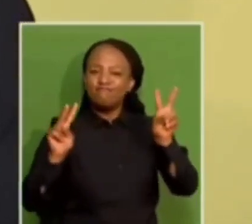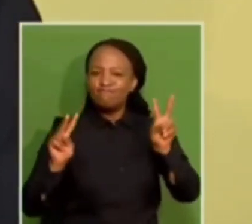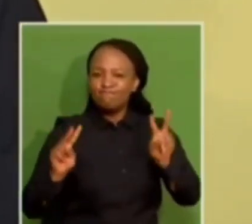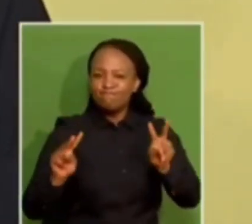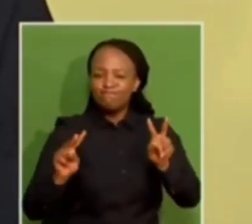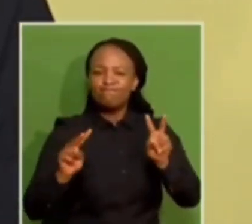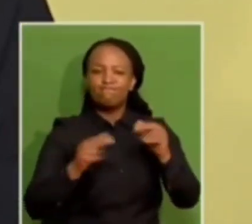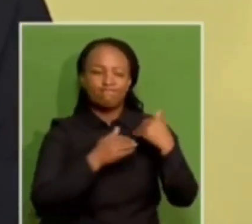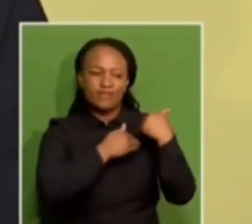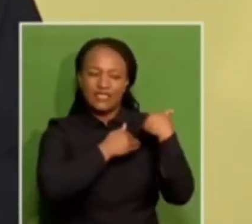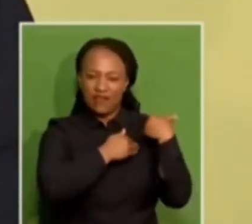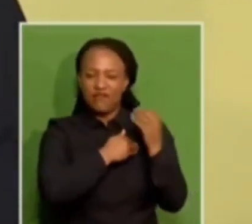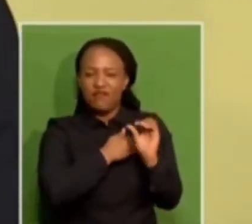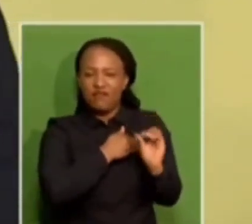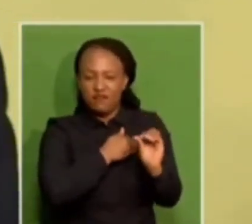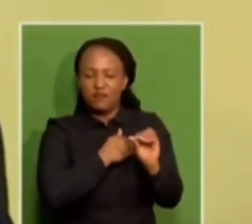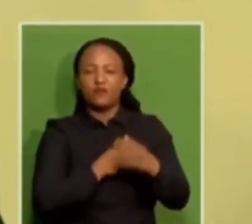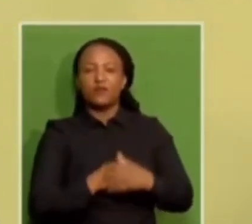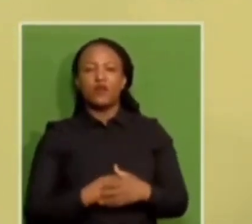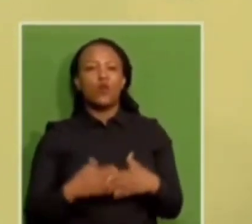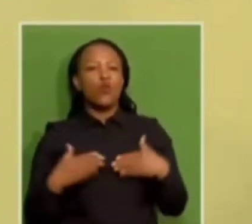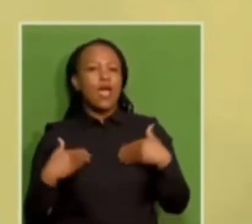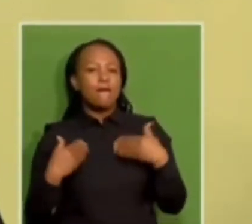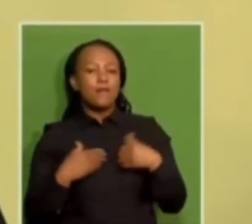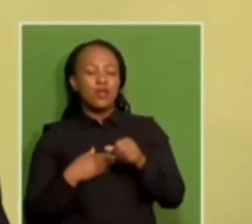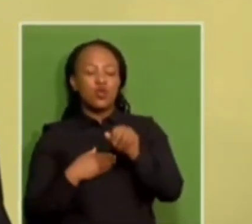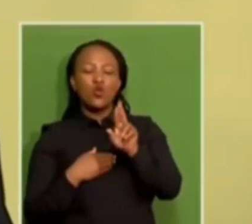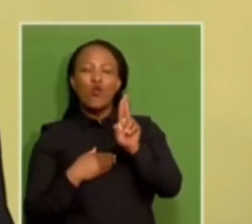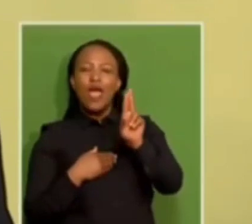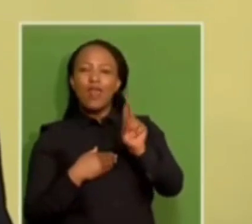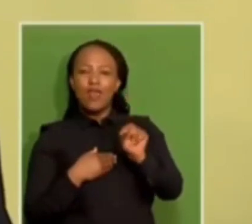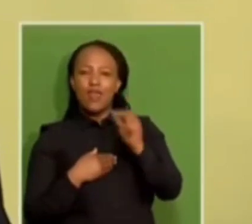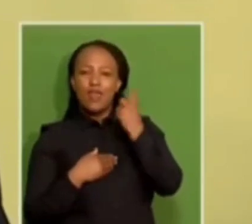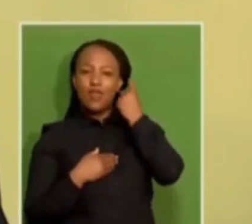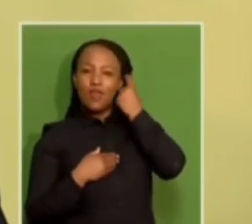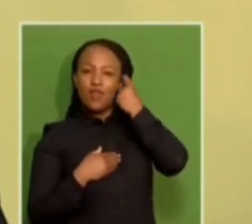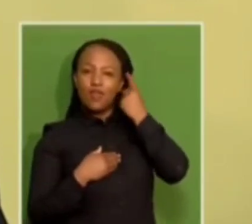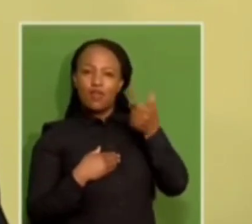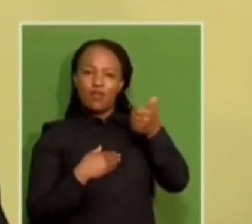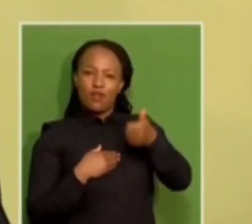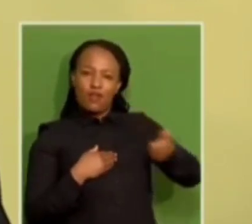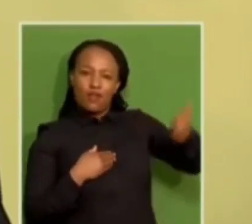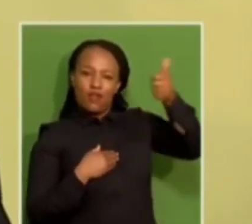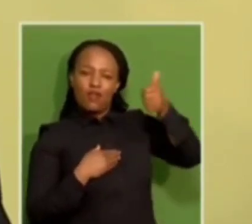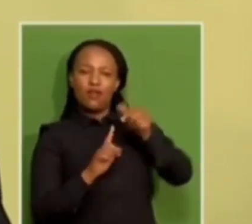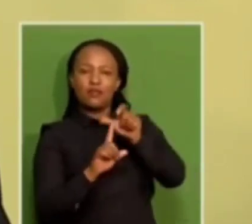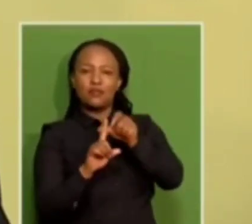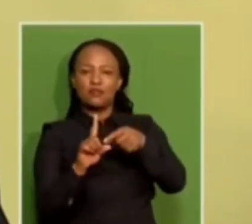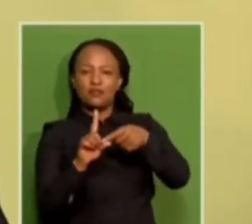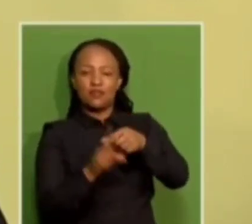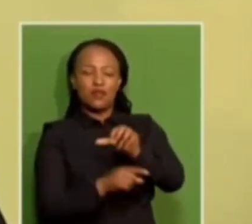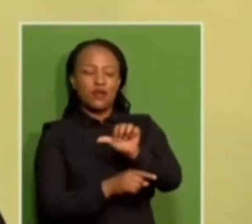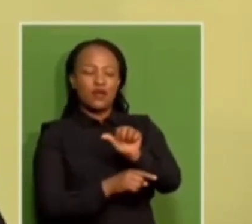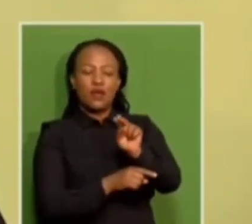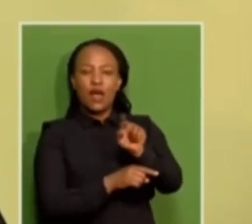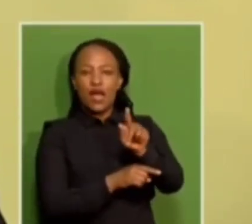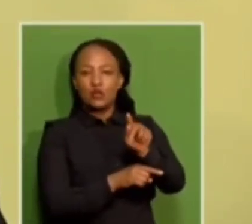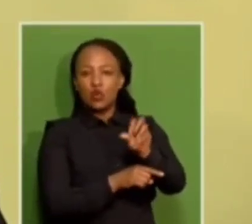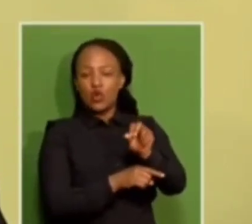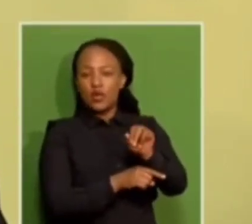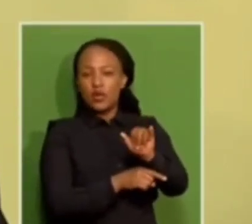peace and security we're very pleased that the UN Secretary General Antonio